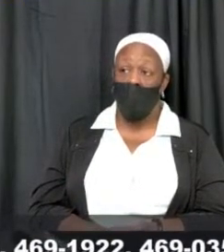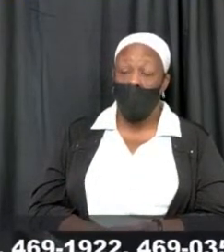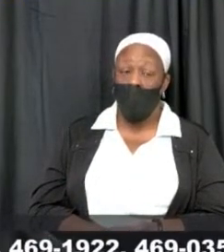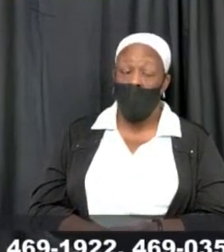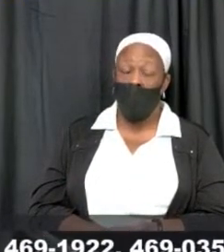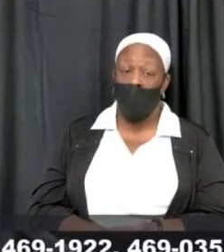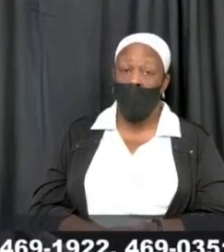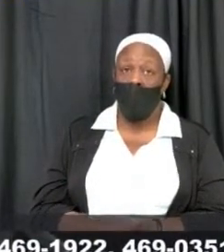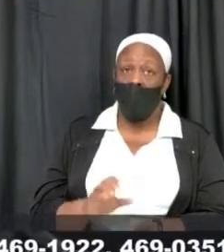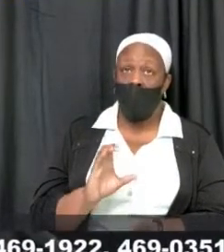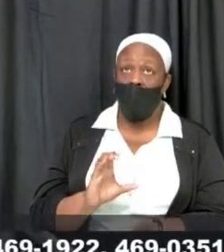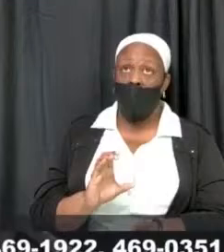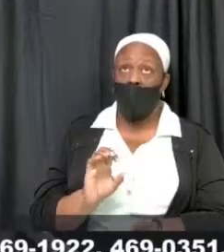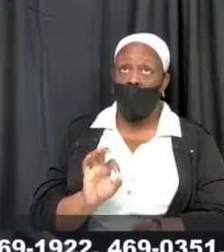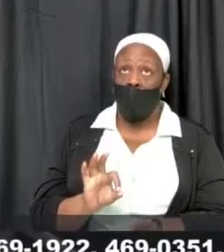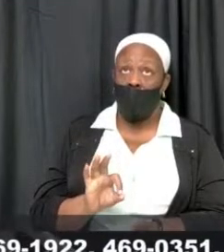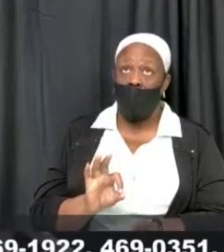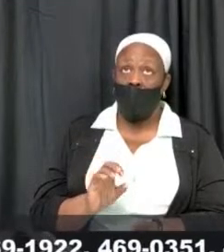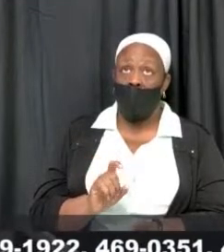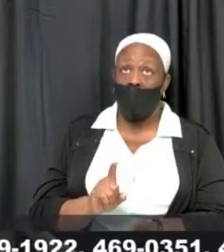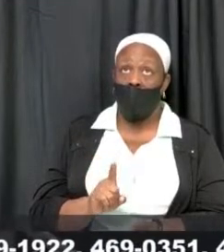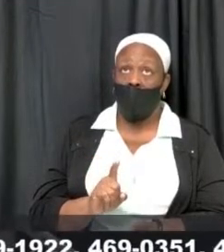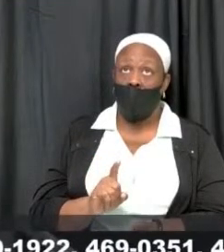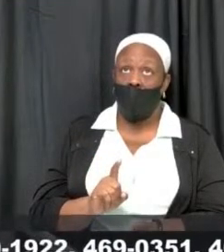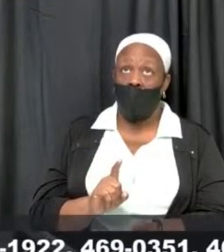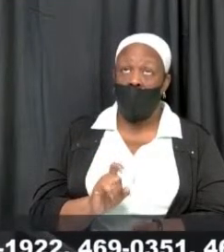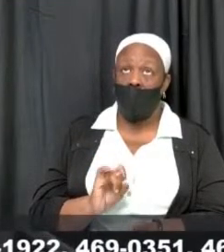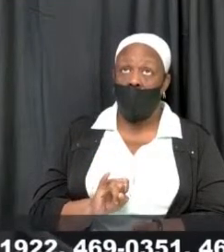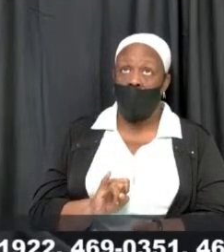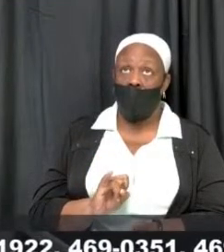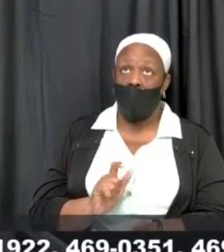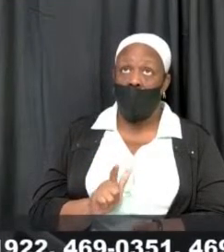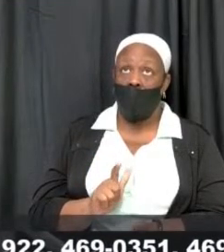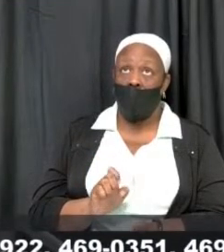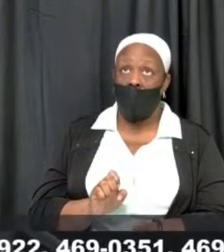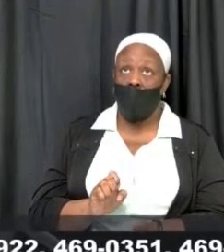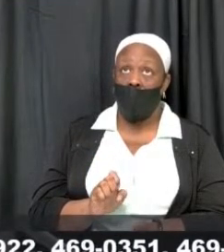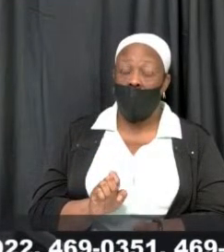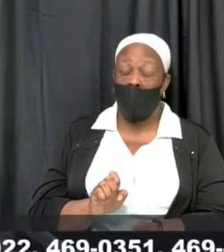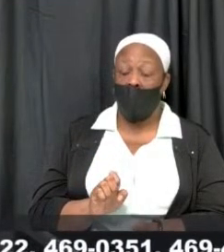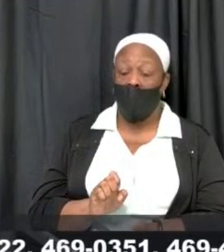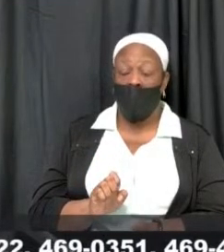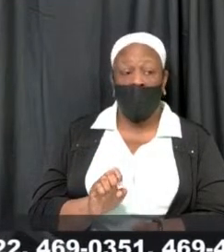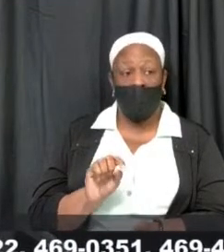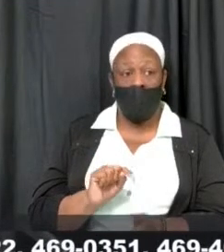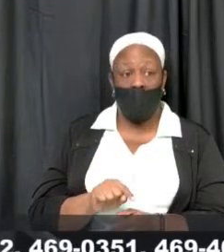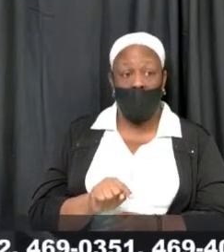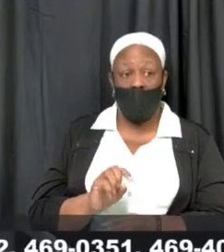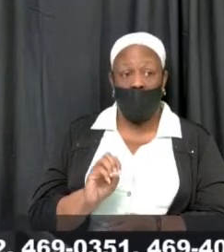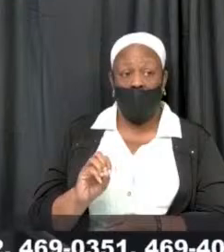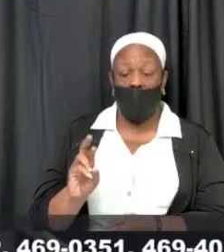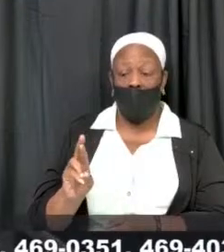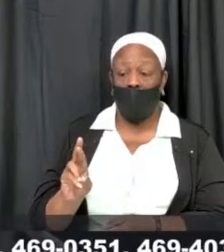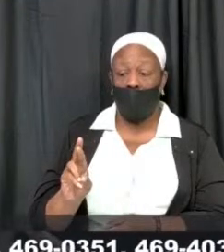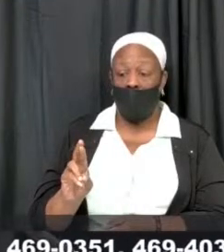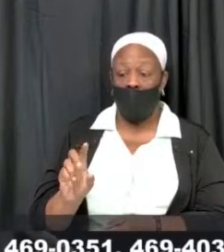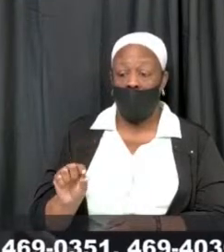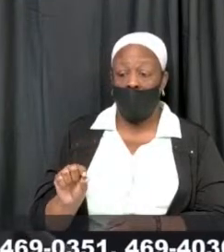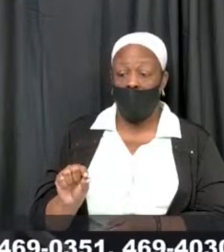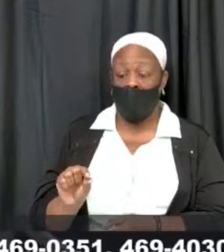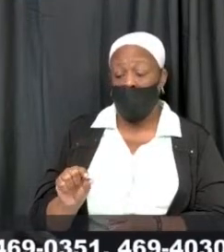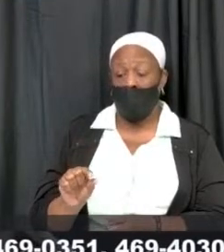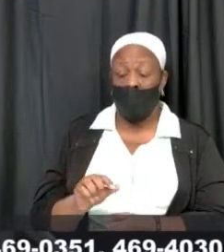CIFILE.org will issue details of this initiative once a